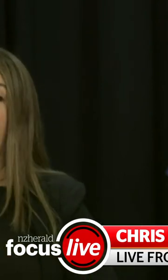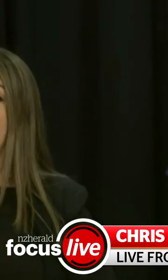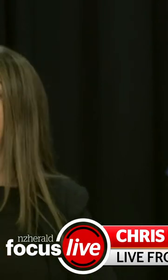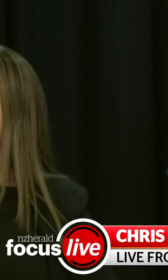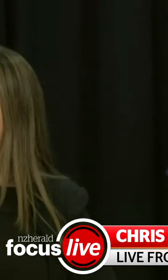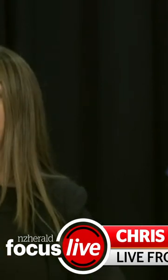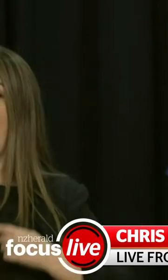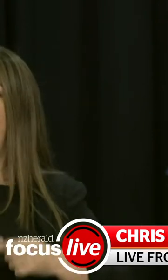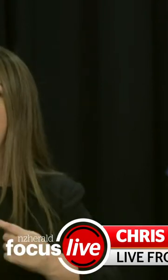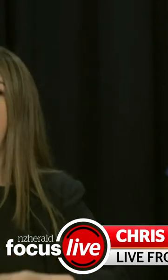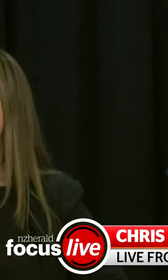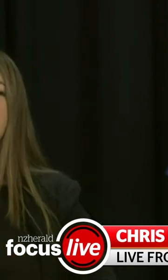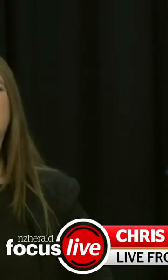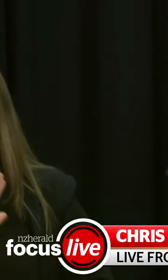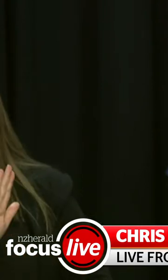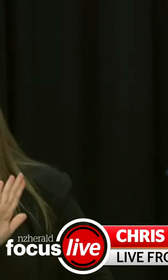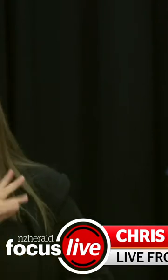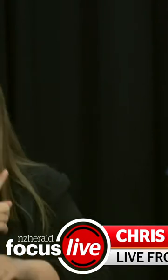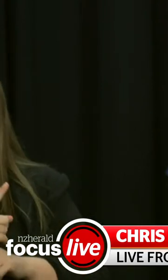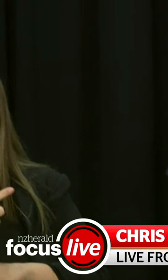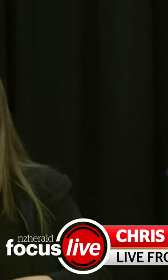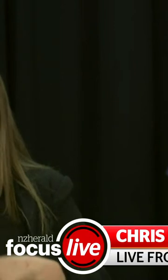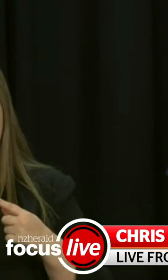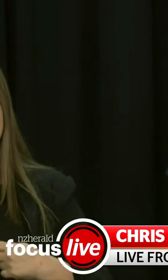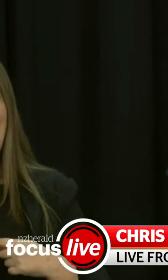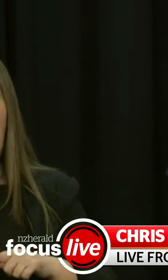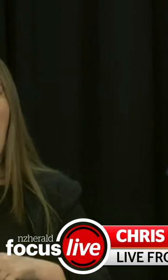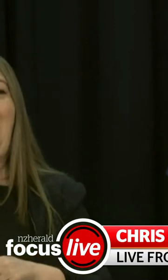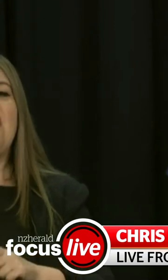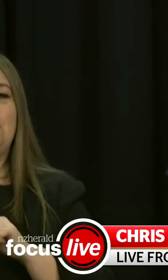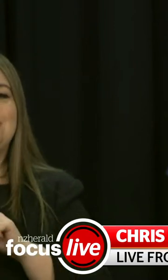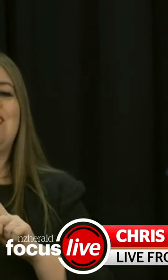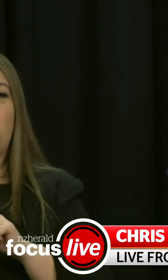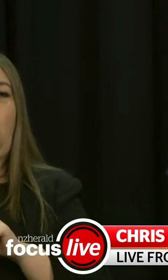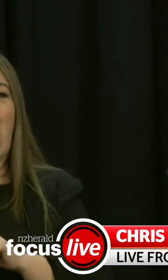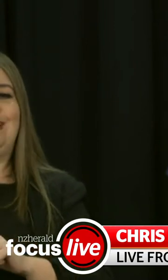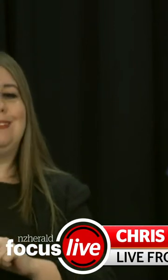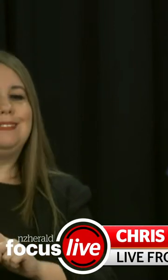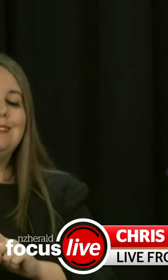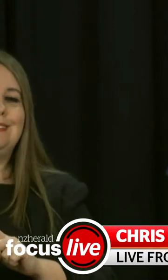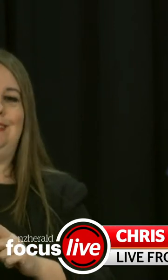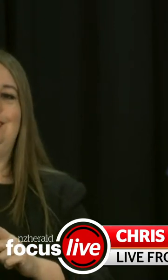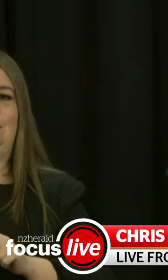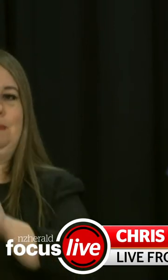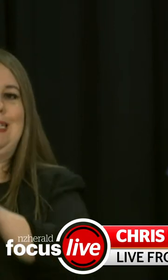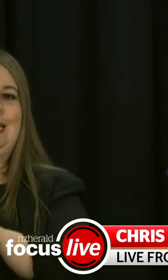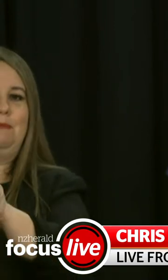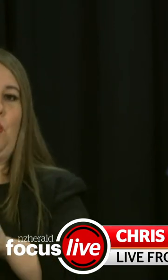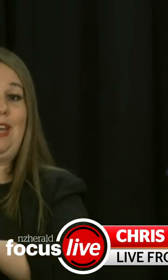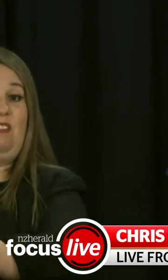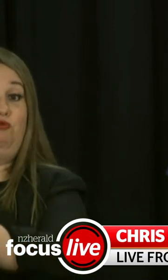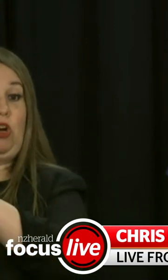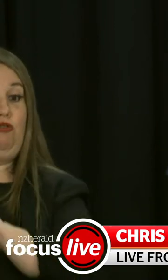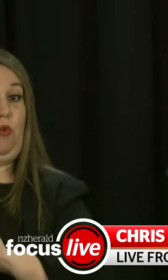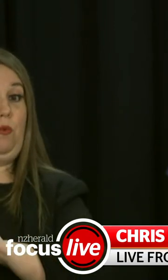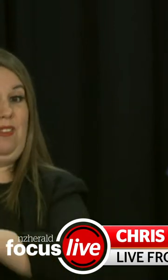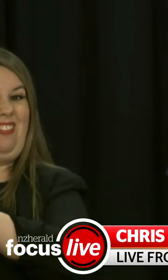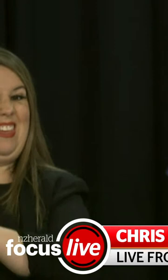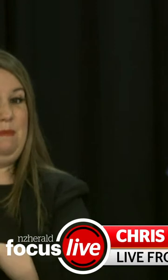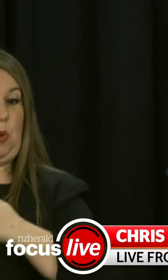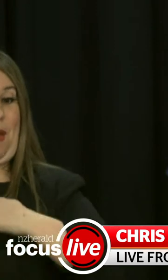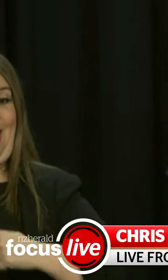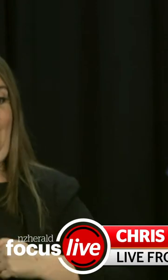continue. More though about, say, other Pacific Island nations, whether we might like to recruit some of their personnel, whether we could change our own